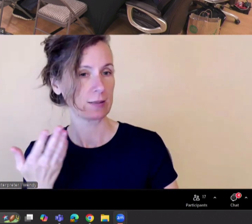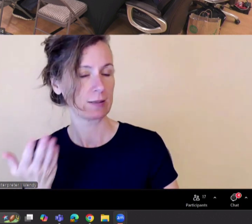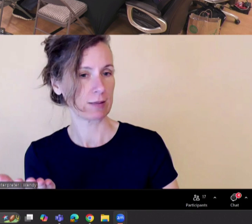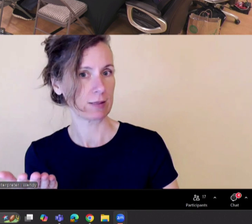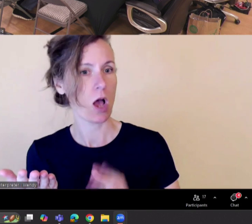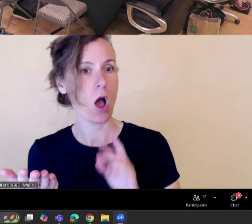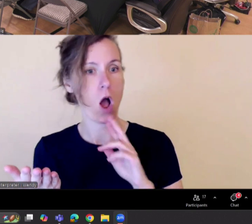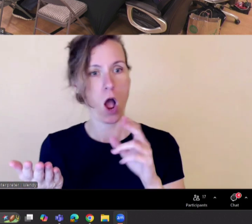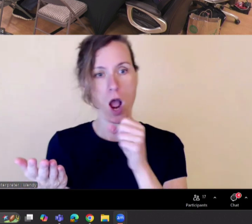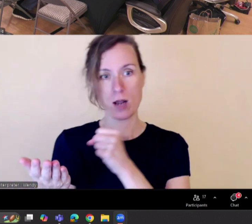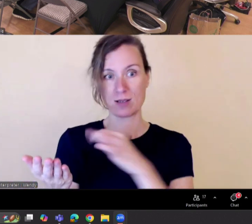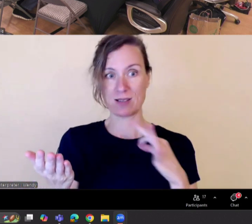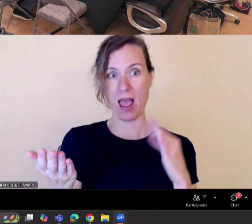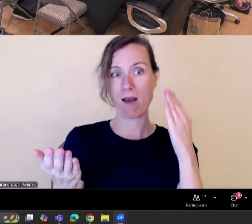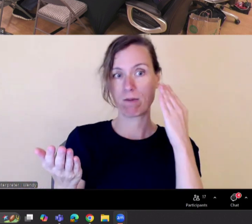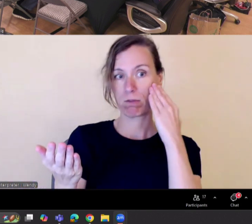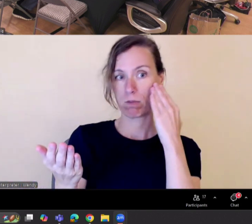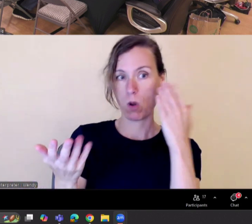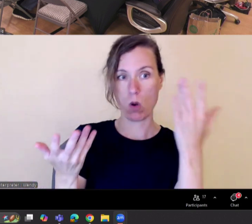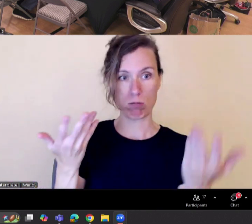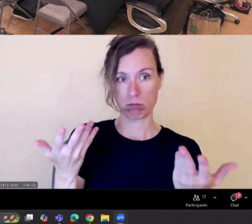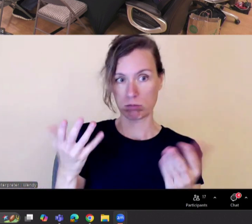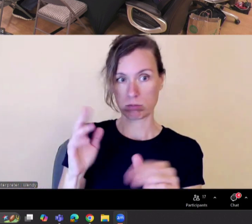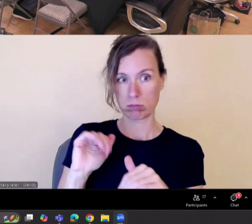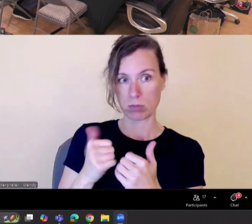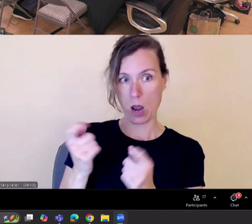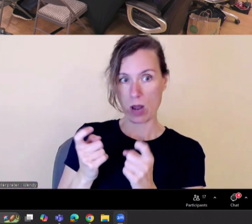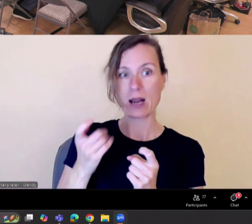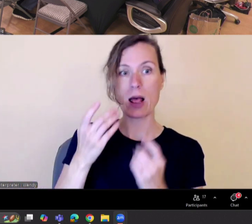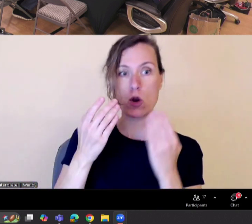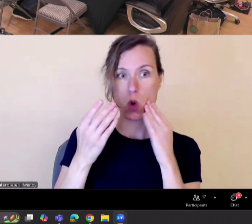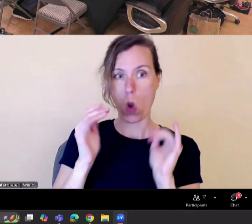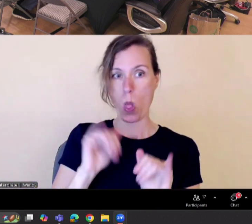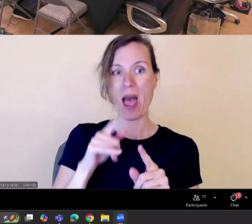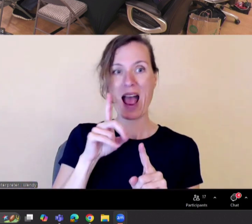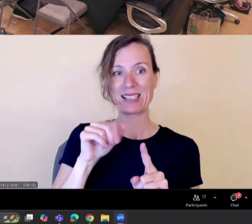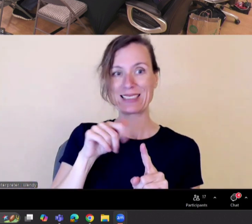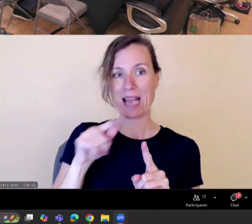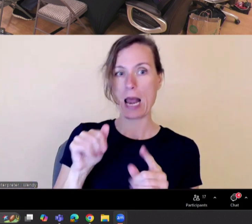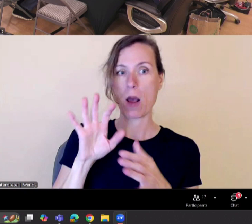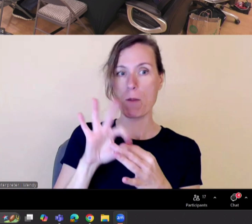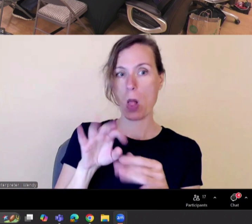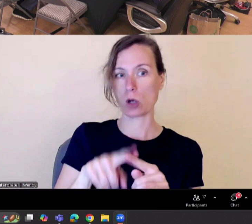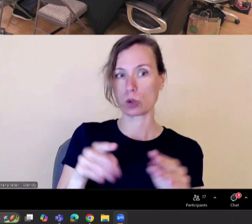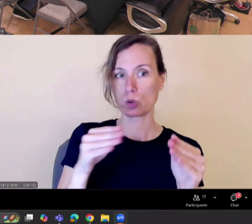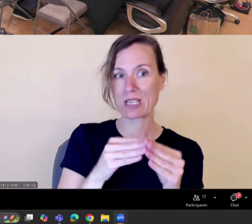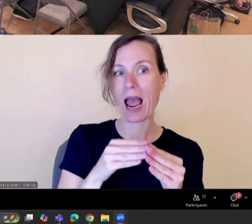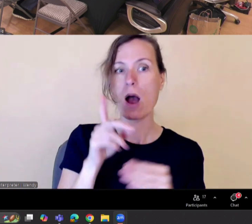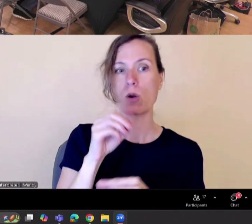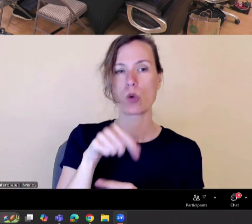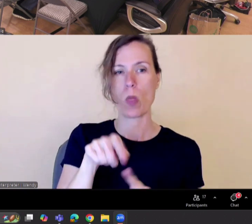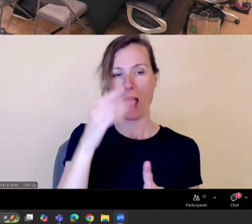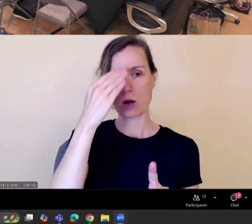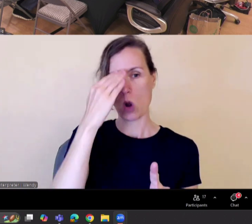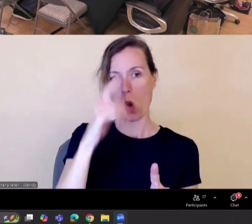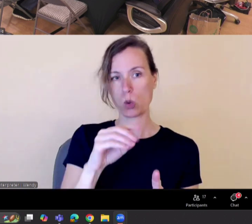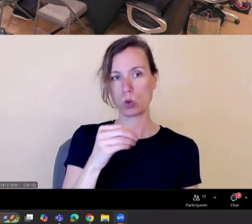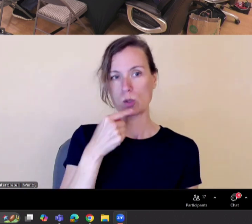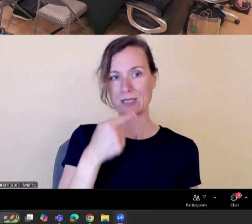Are they well versed in knowing that the data actually belongs to the town? Do they know to say,